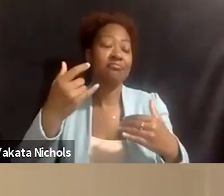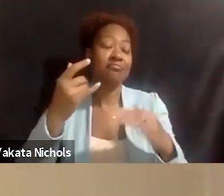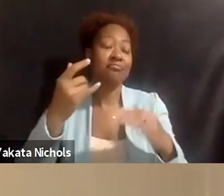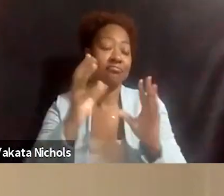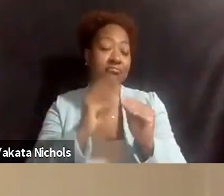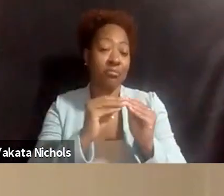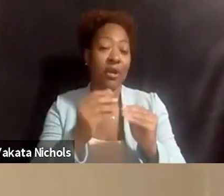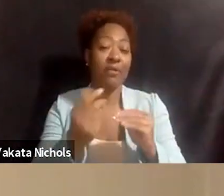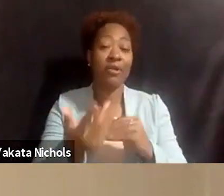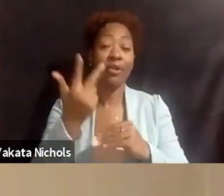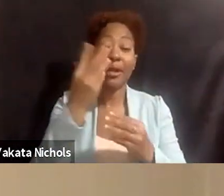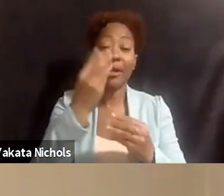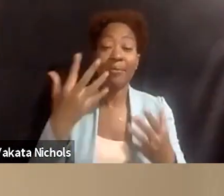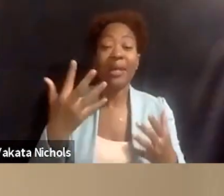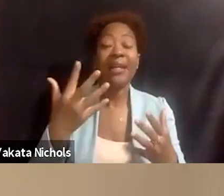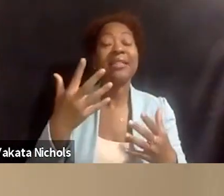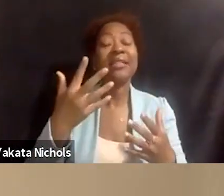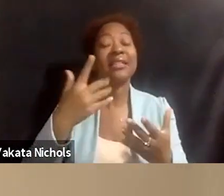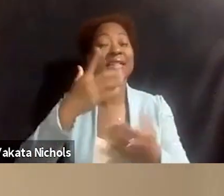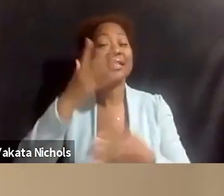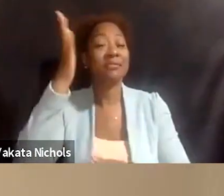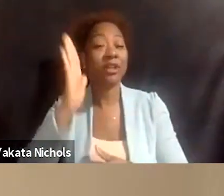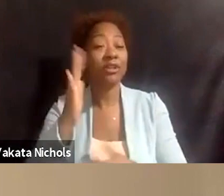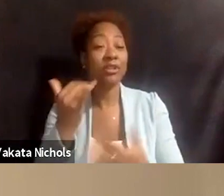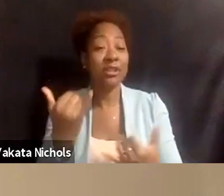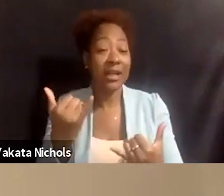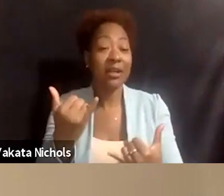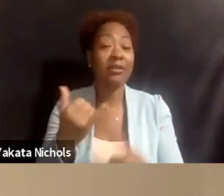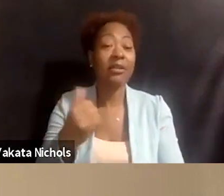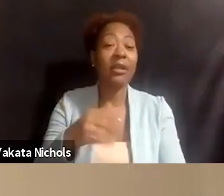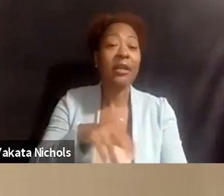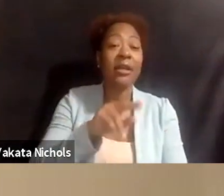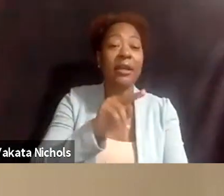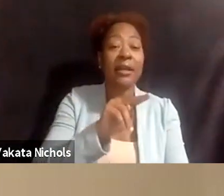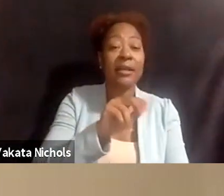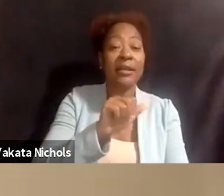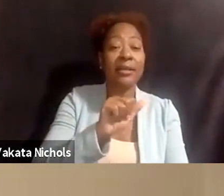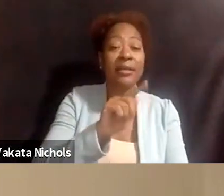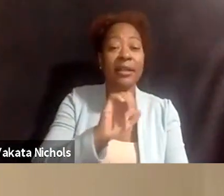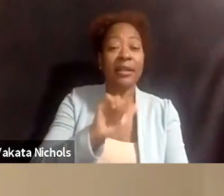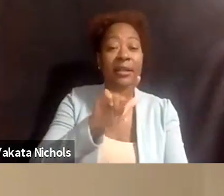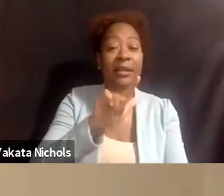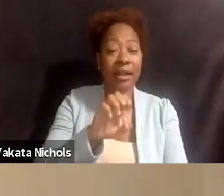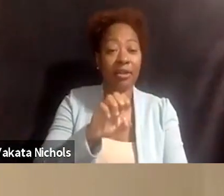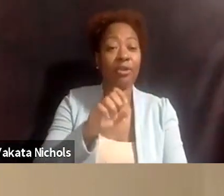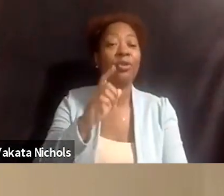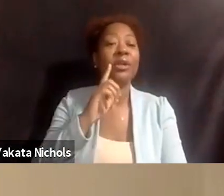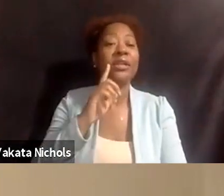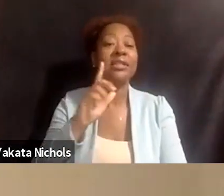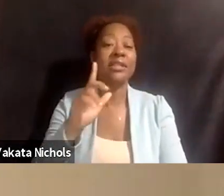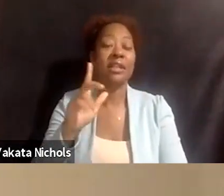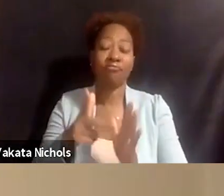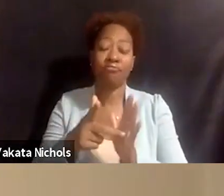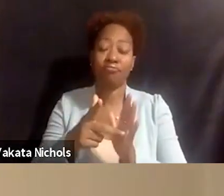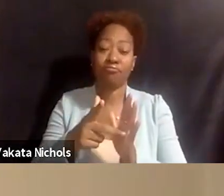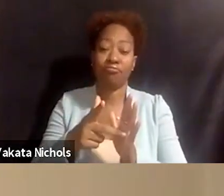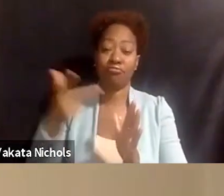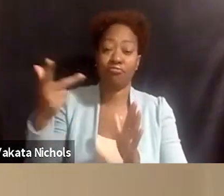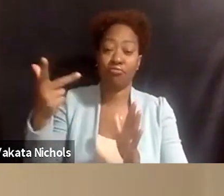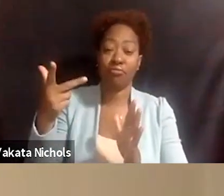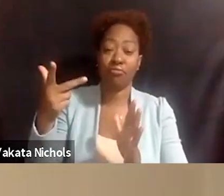today. Natalie Wojcik is an undergraduate senior in LS&A, triple majoring in psychology, Spanish,